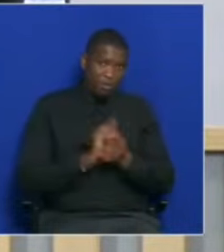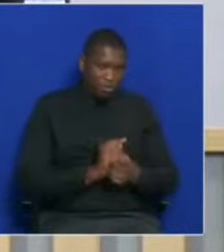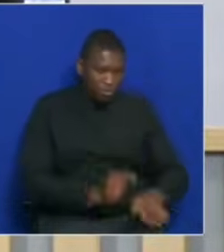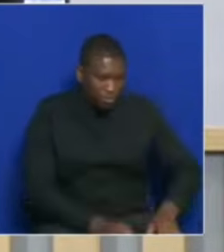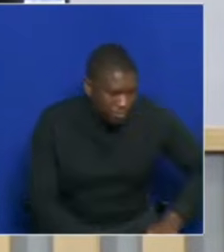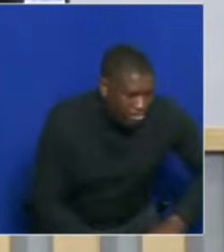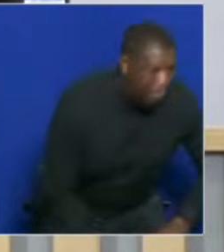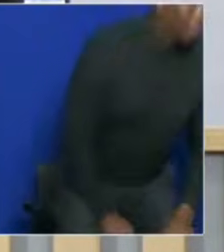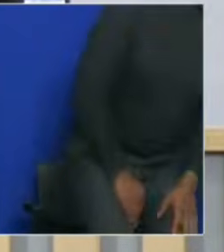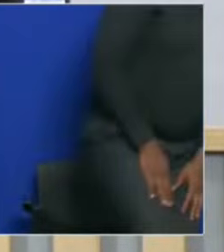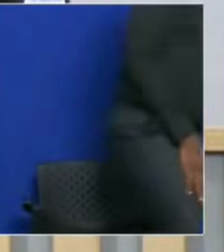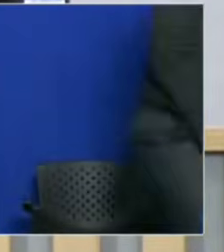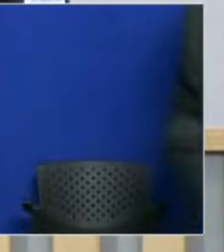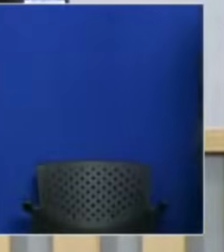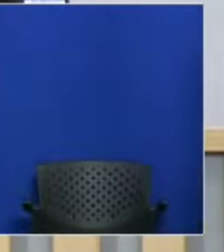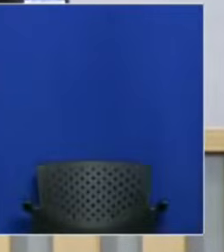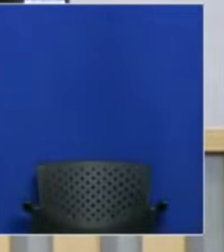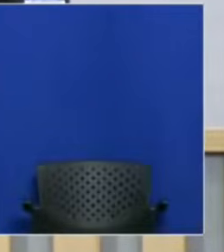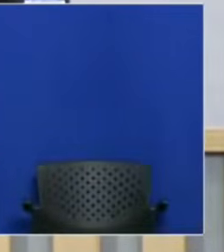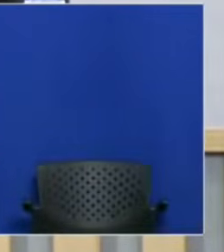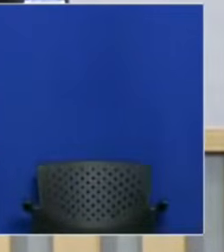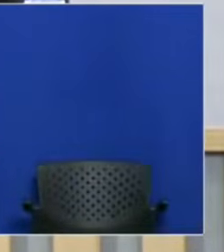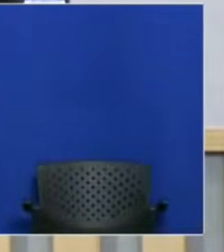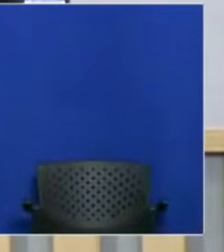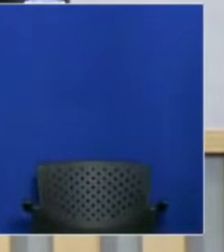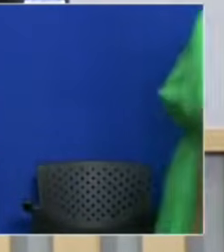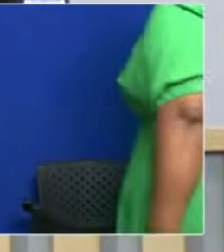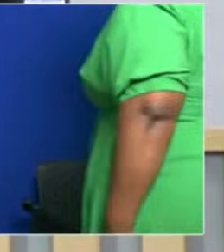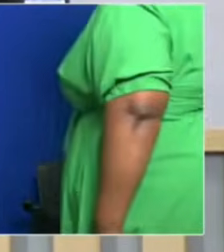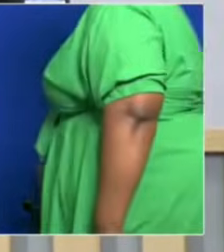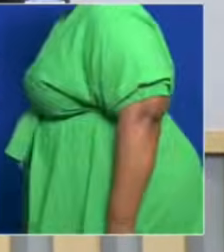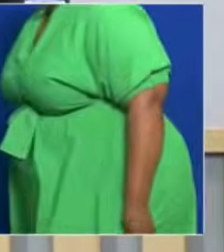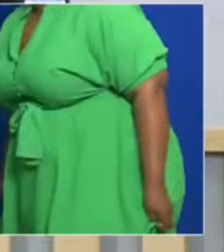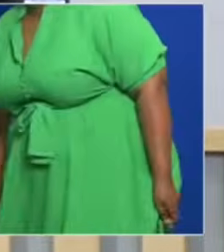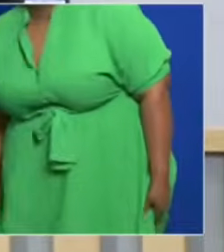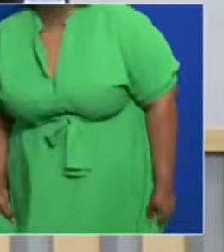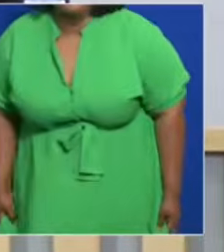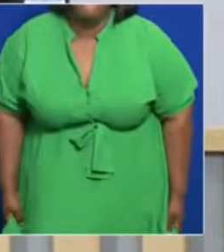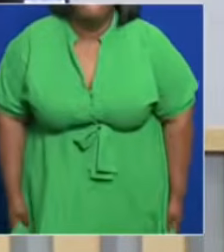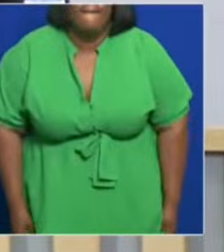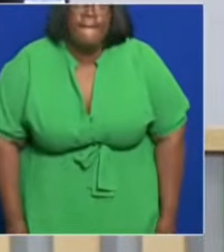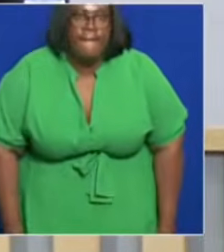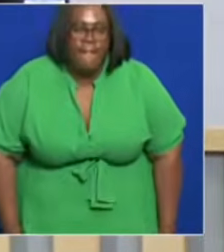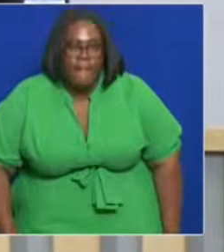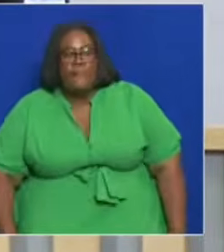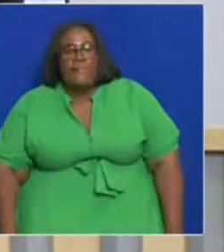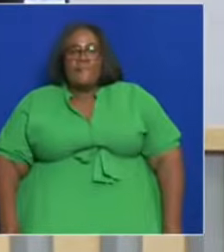In particular, she was wondering what she had done.